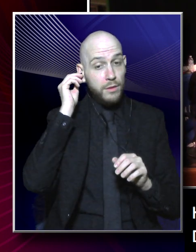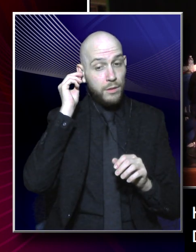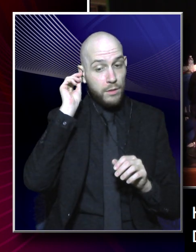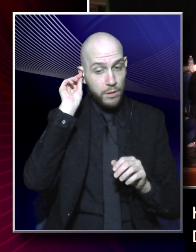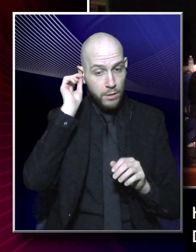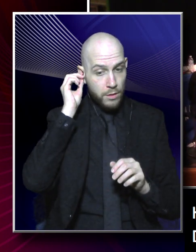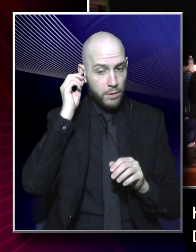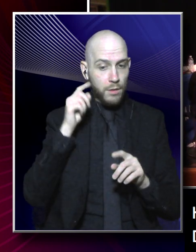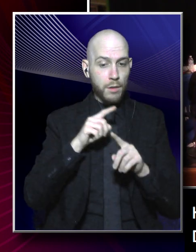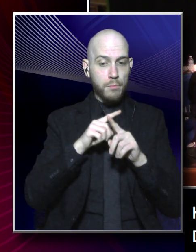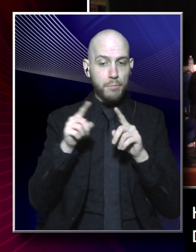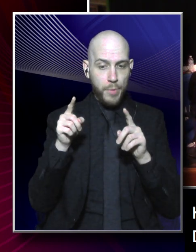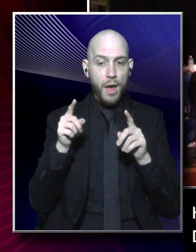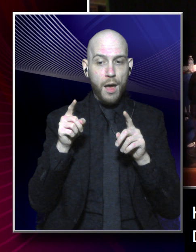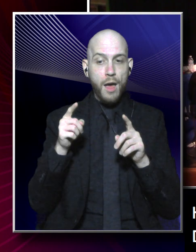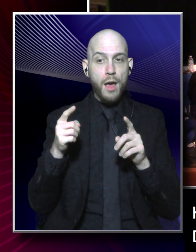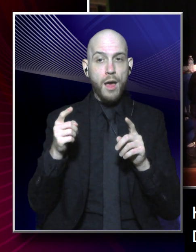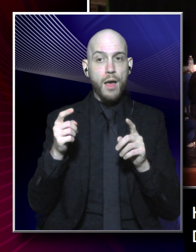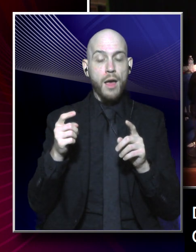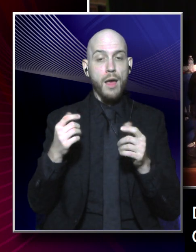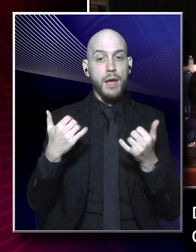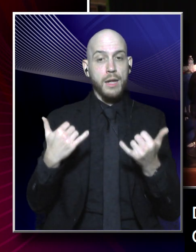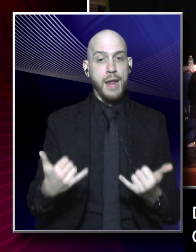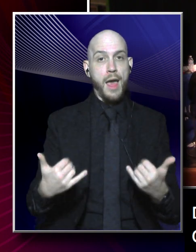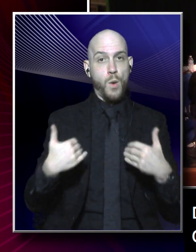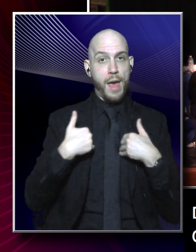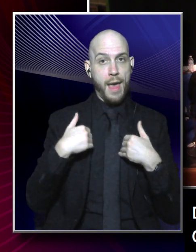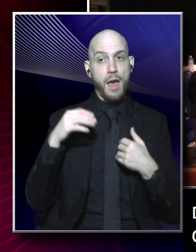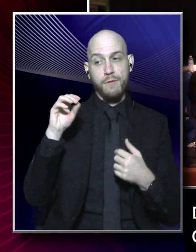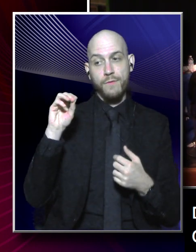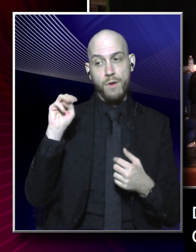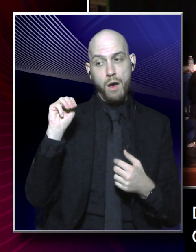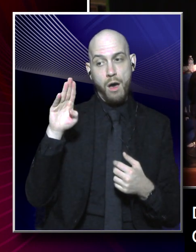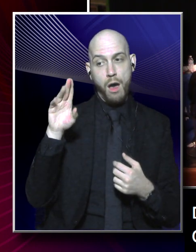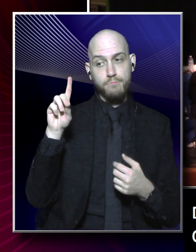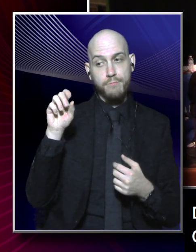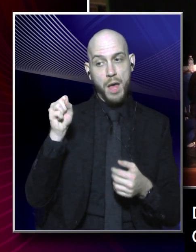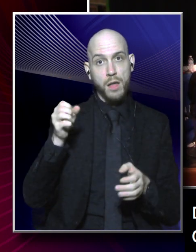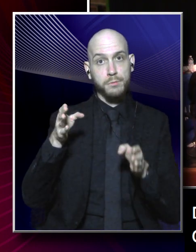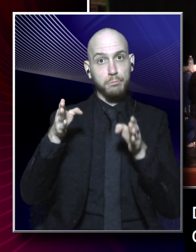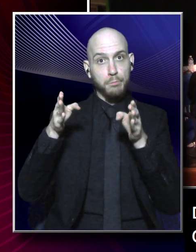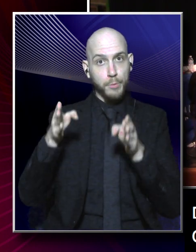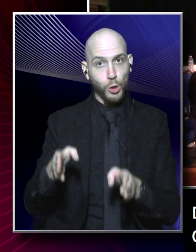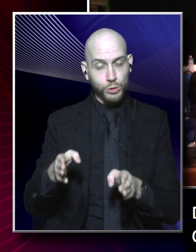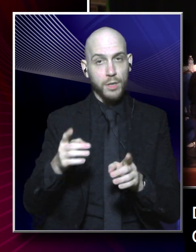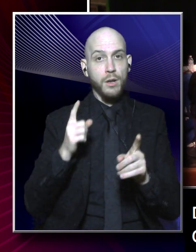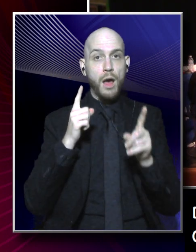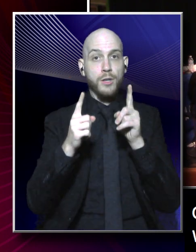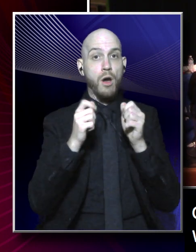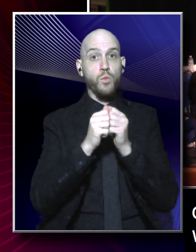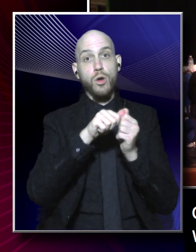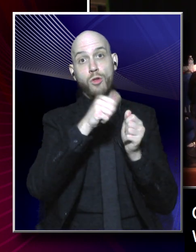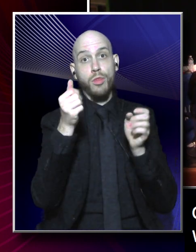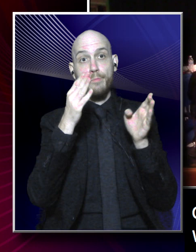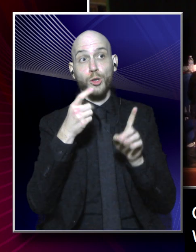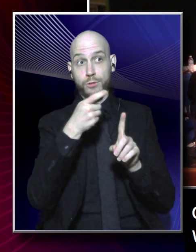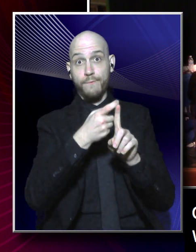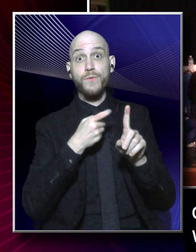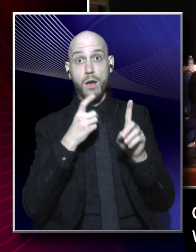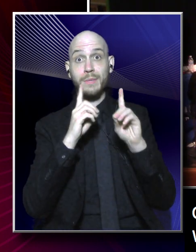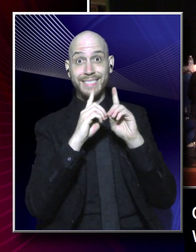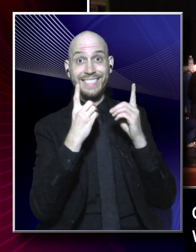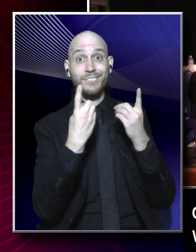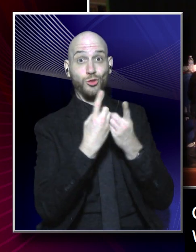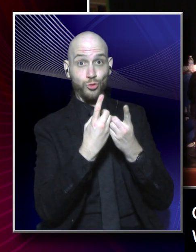of an ombudsperson. I spoke to somebody at a district level who was ready to rip out their hair and was ready